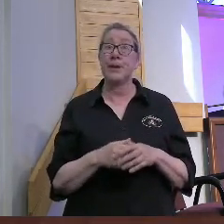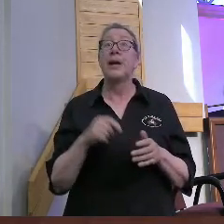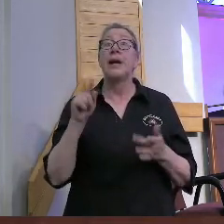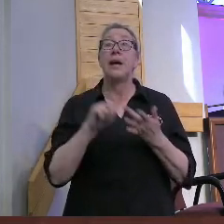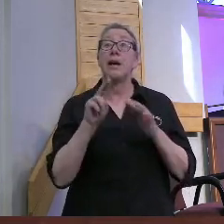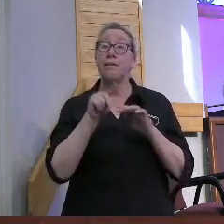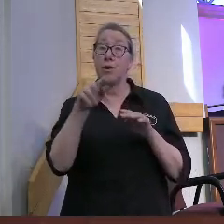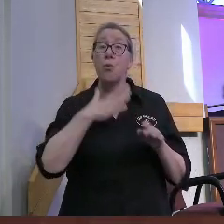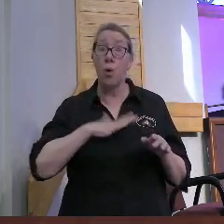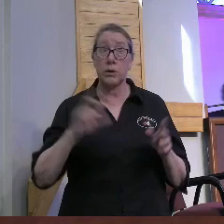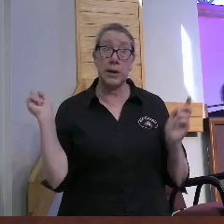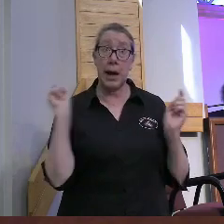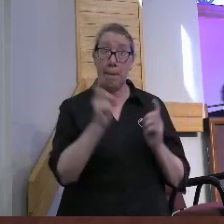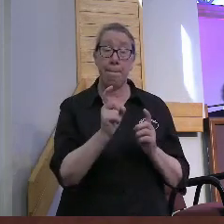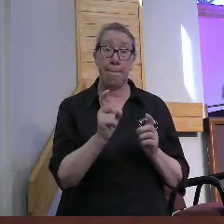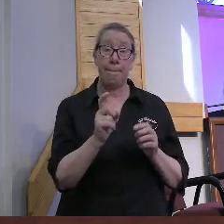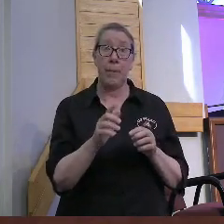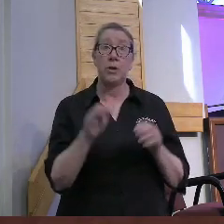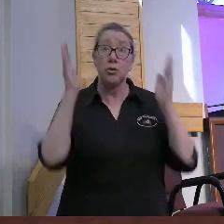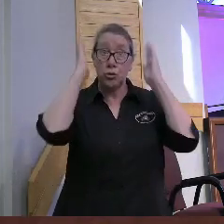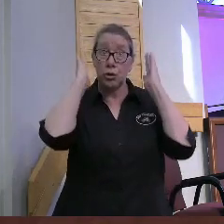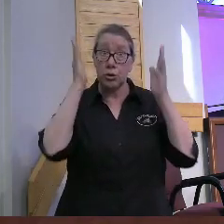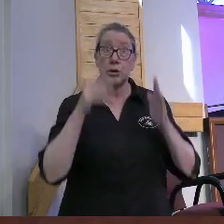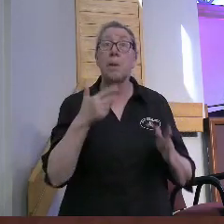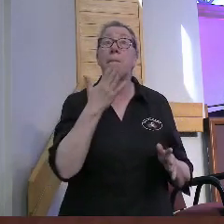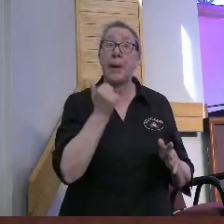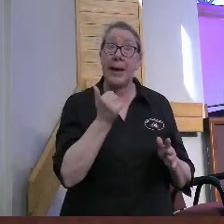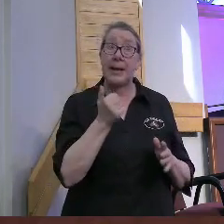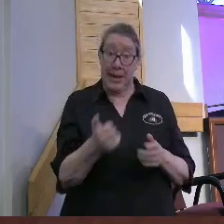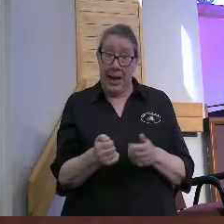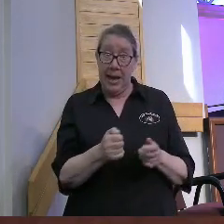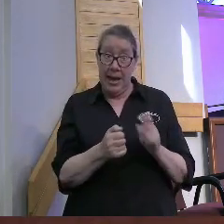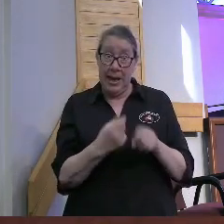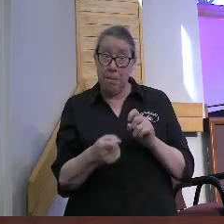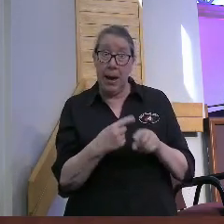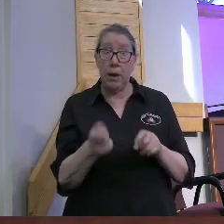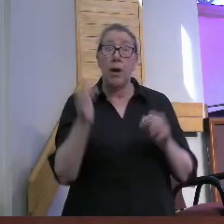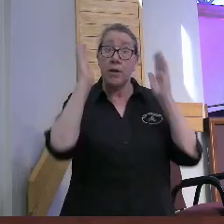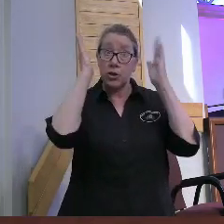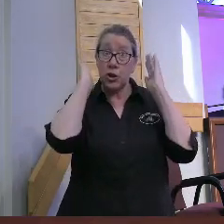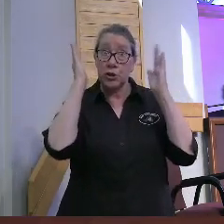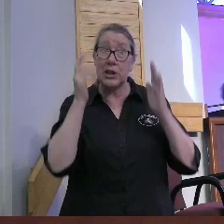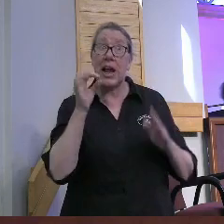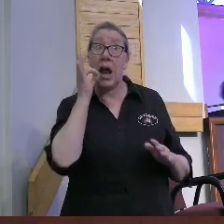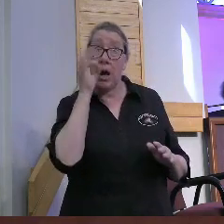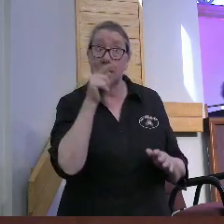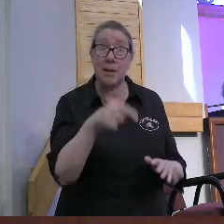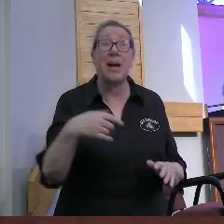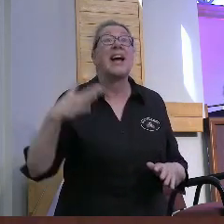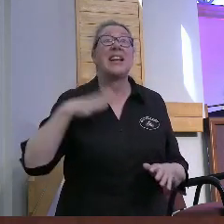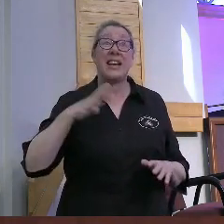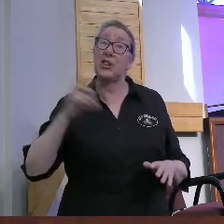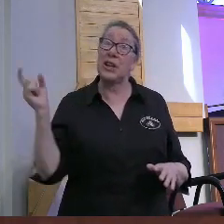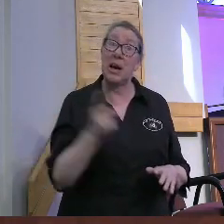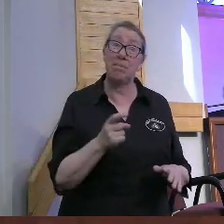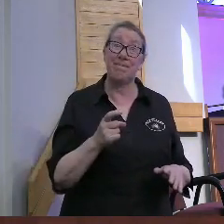or email at office@calvarychapel.com.au. We'll make sure that you get a priority seat to be able to come to church. Don't forget tonight,